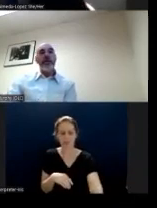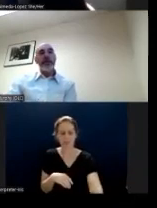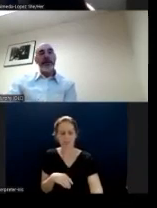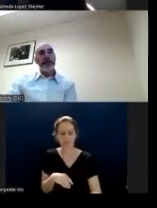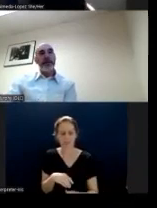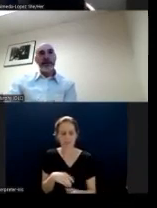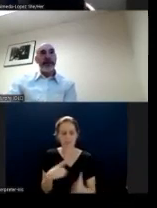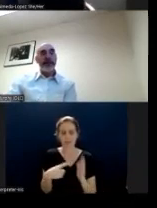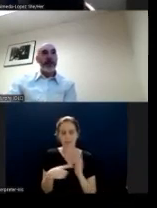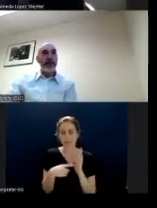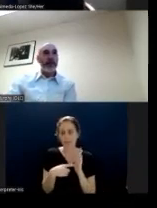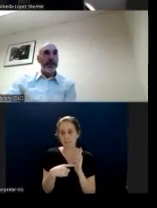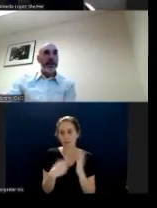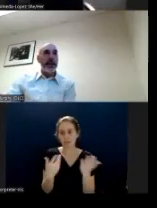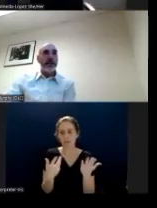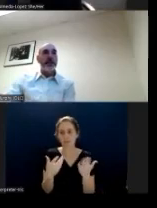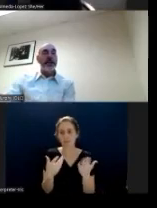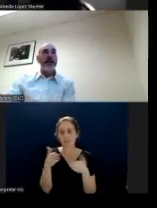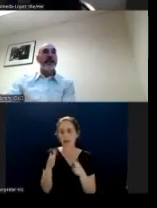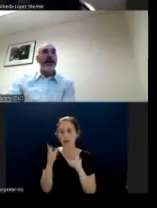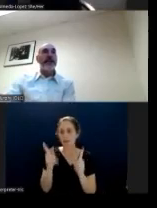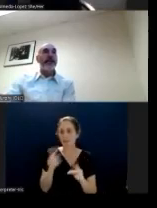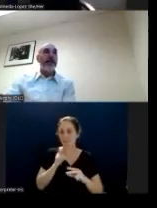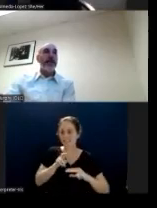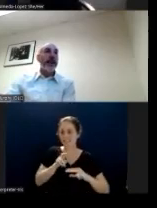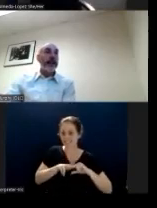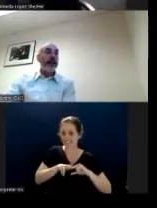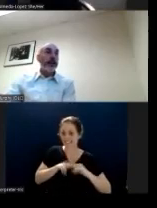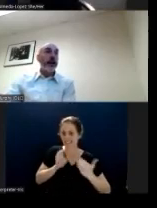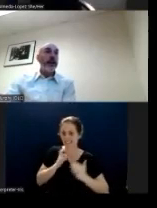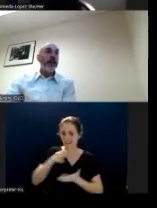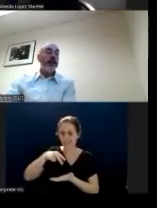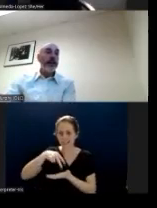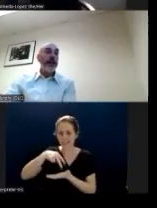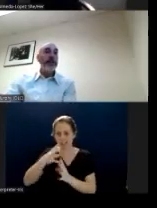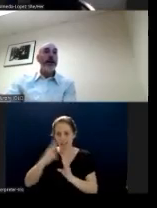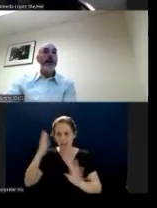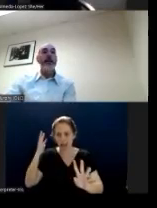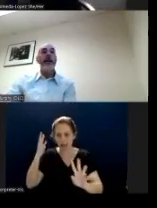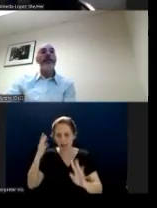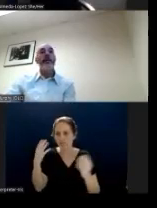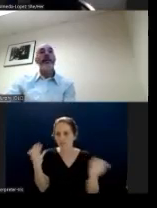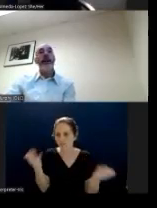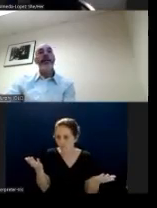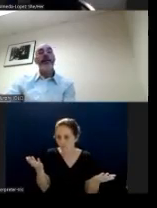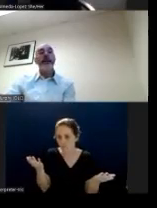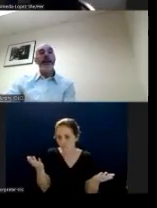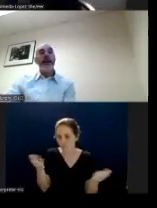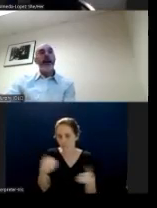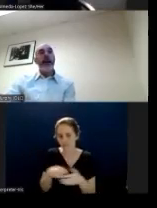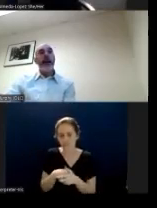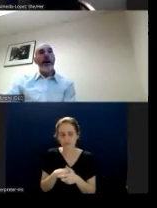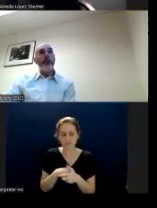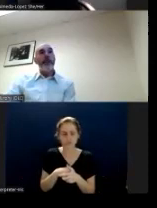So, for instance, letting someone sit down instead of standing in line to keep their space.